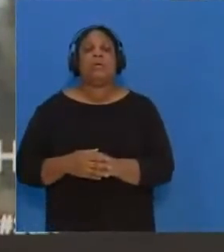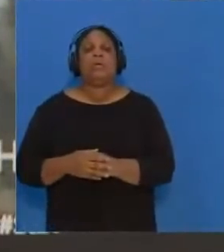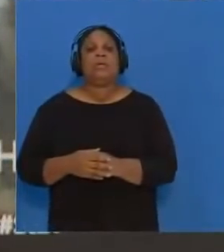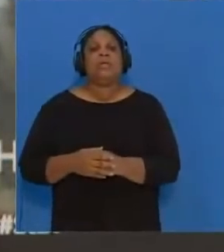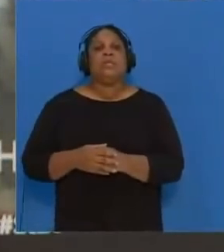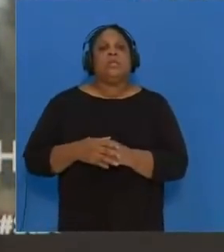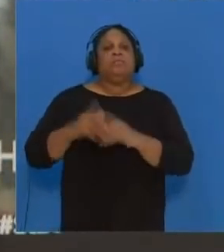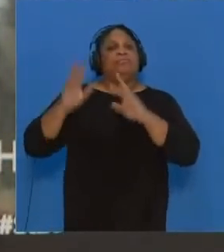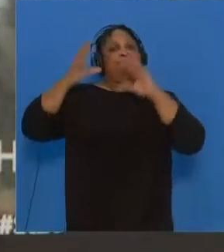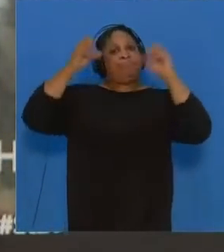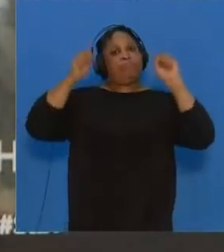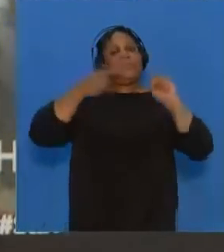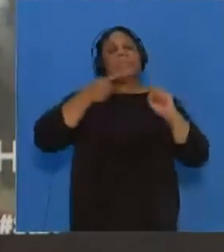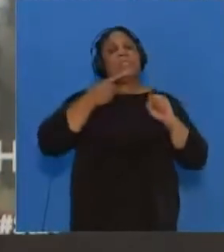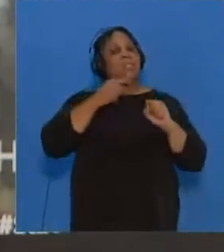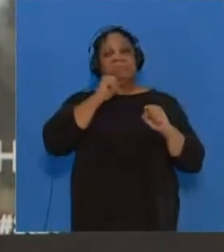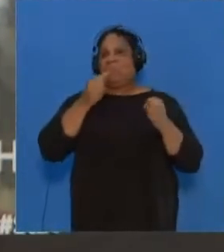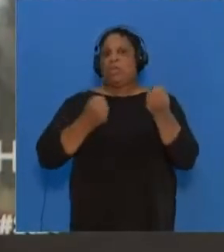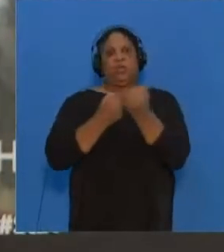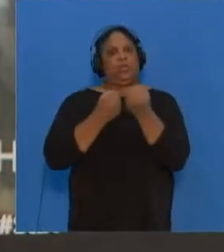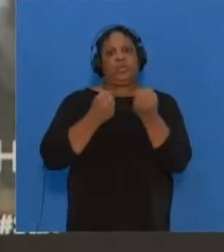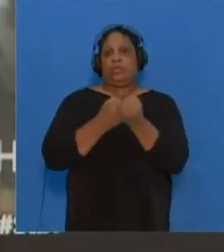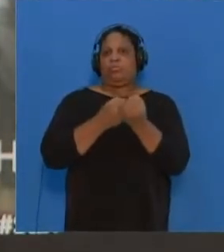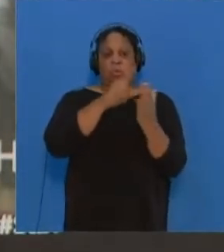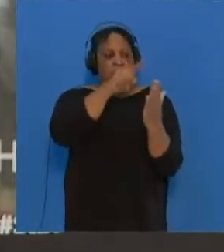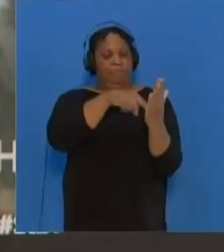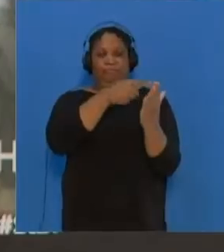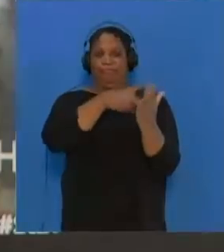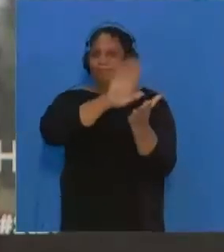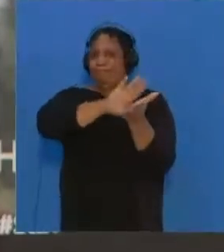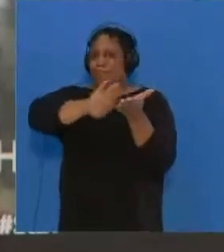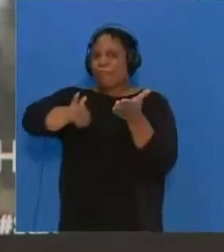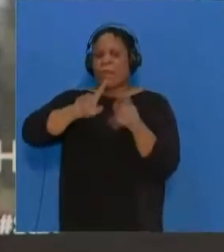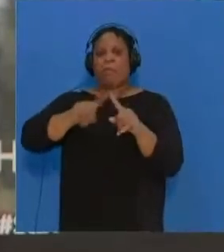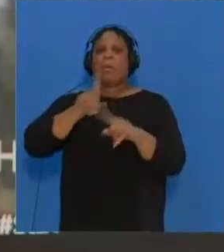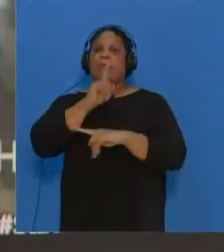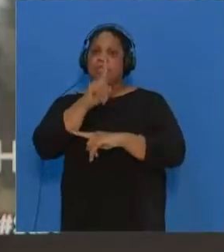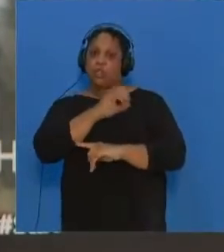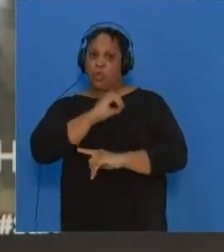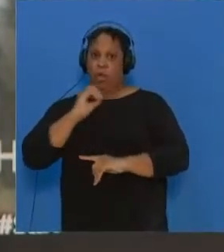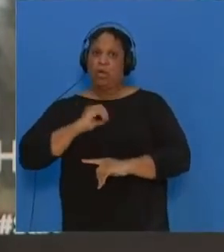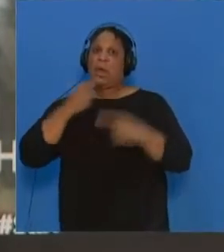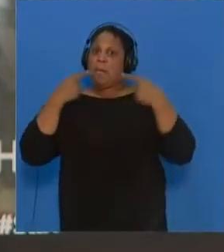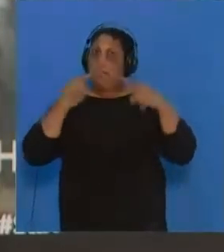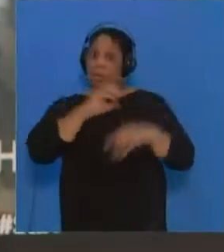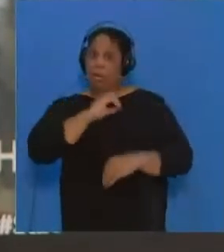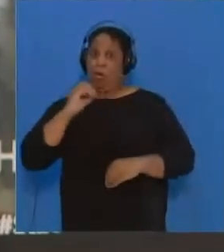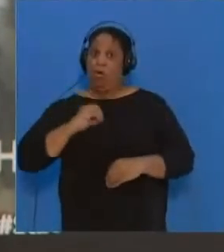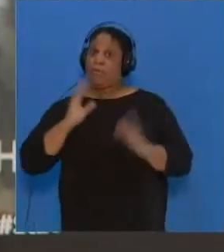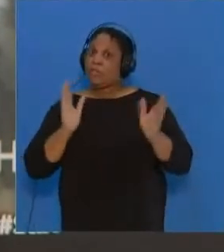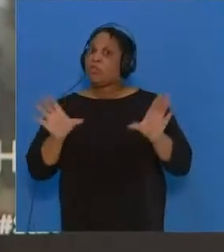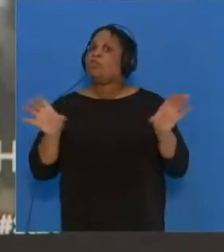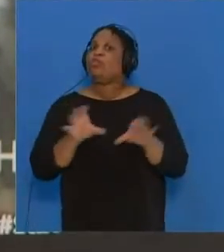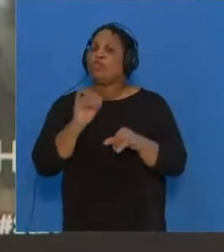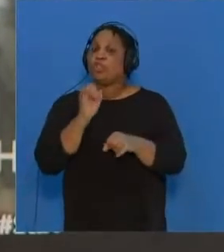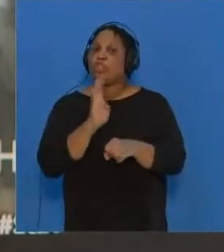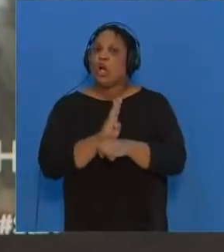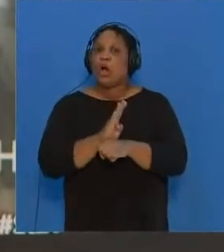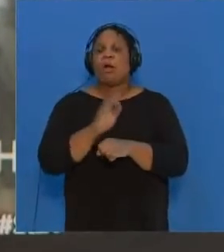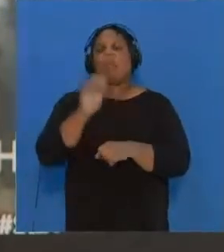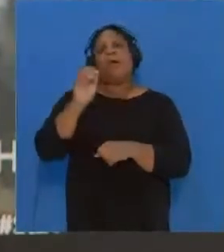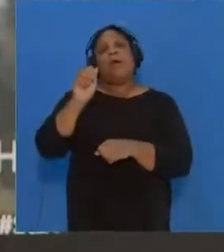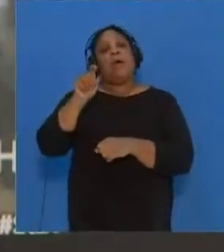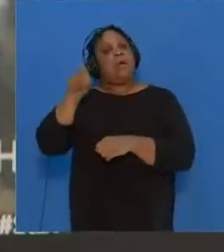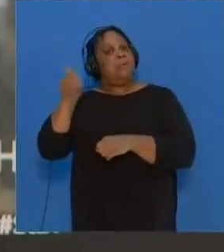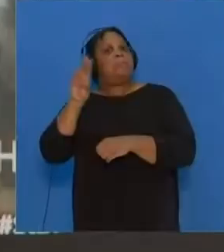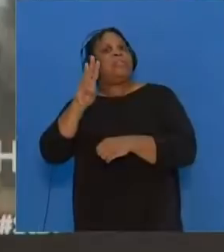support censorship, no. But what I do make sure is that the officers, the public officers, do their job. Ms. Aderonka